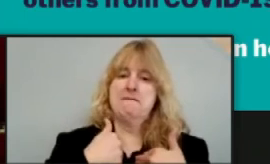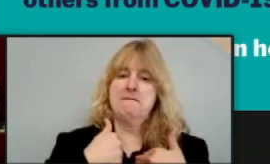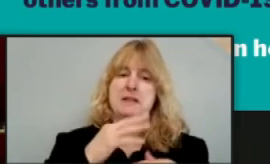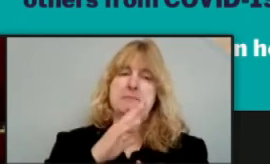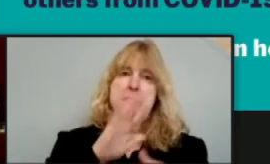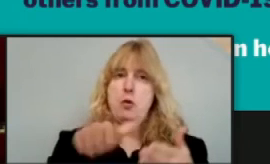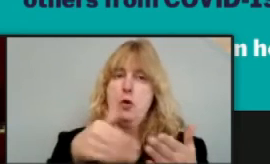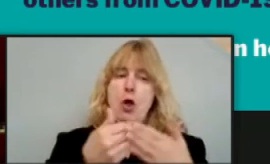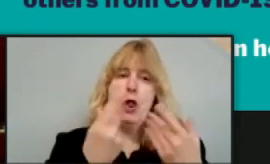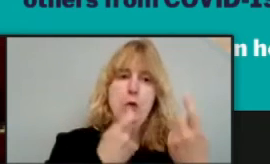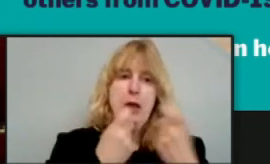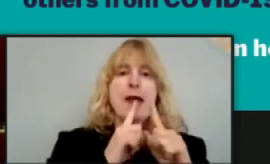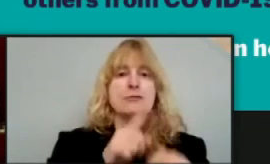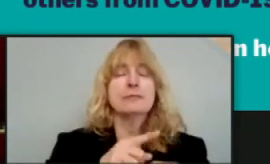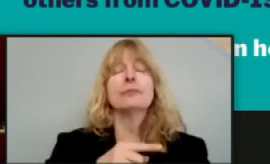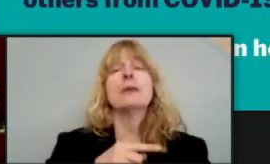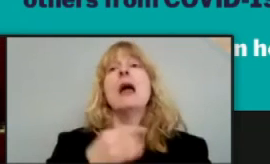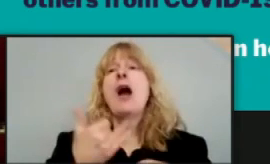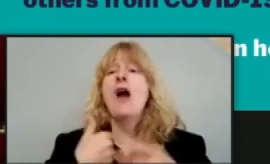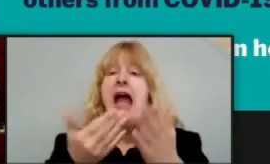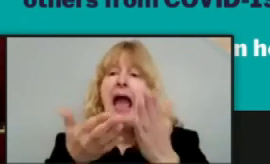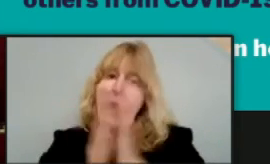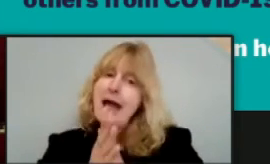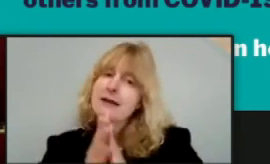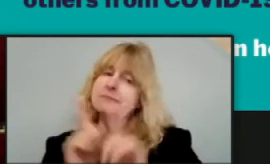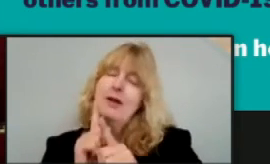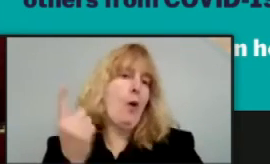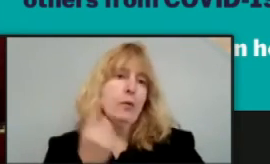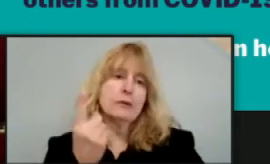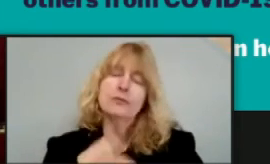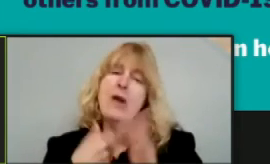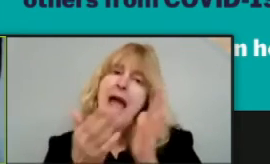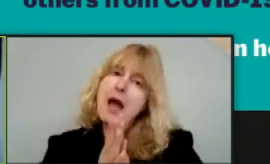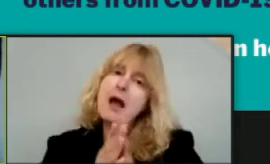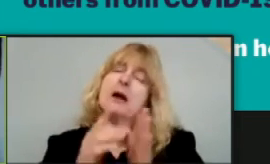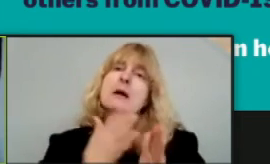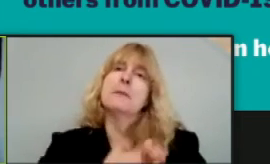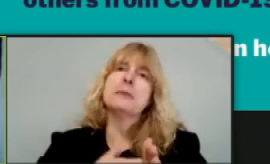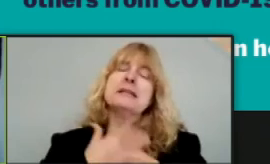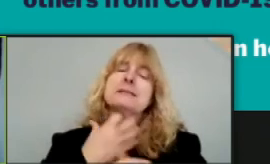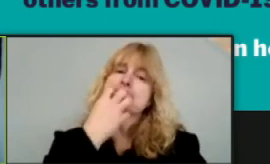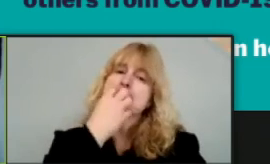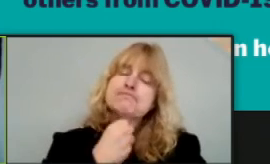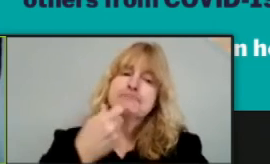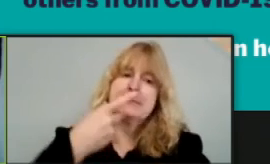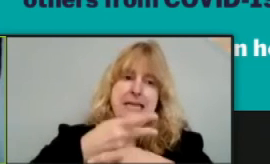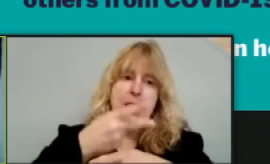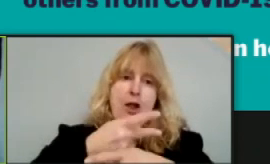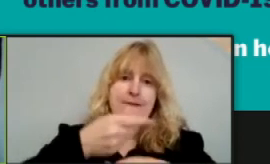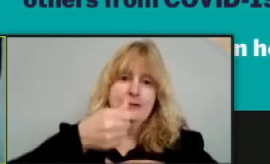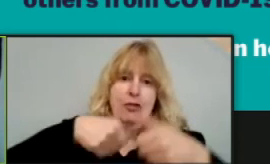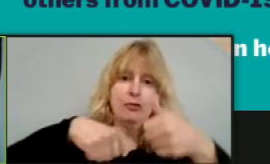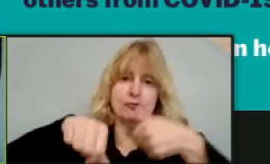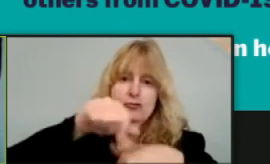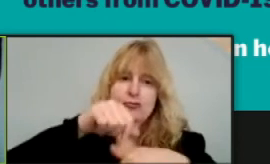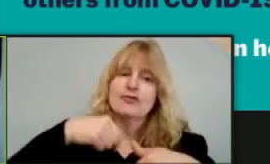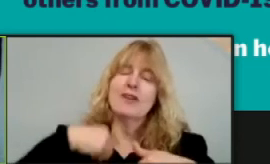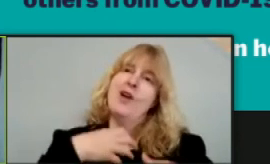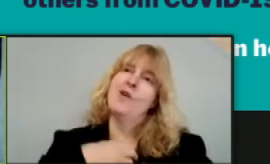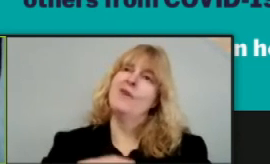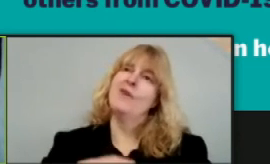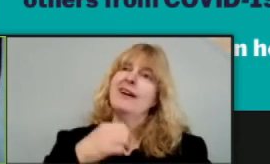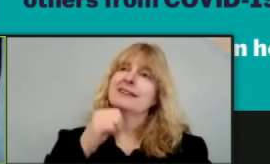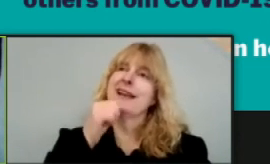One, please care for each other in this time. I wish I wasn't saying this in 2021. A